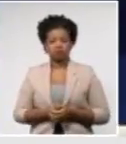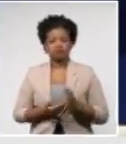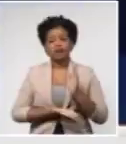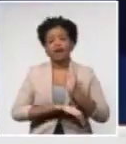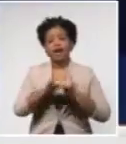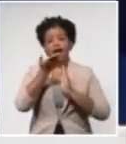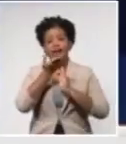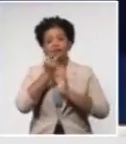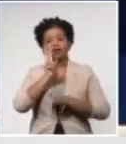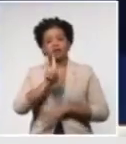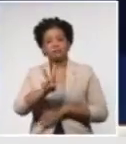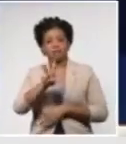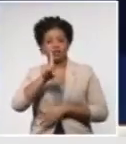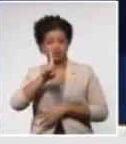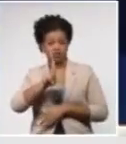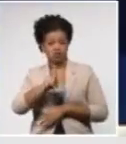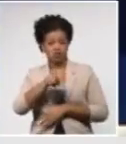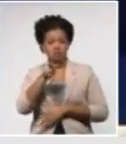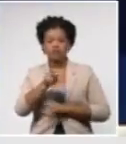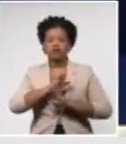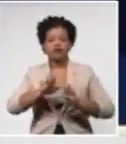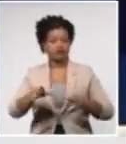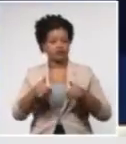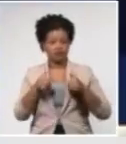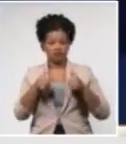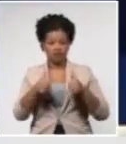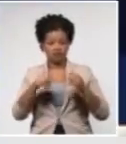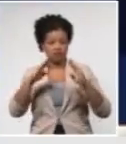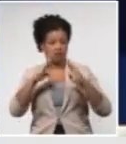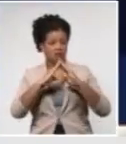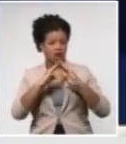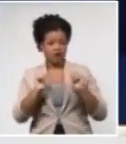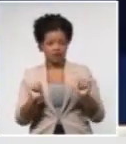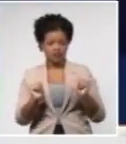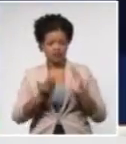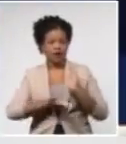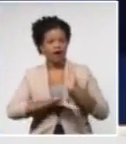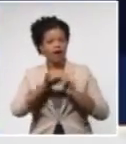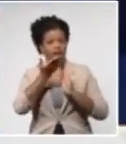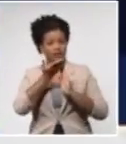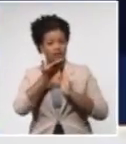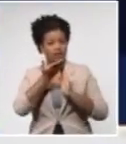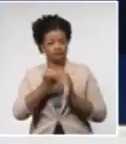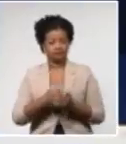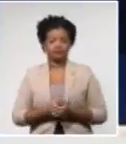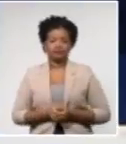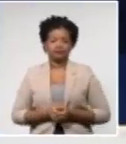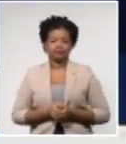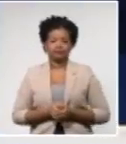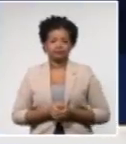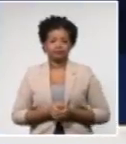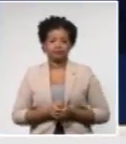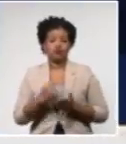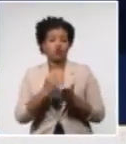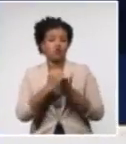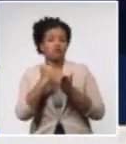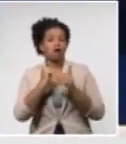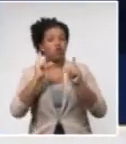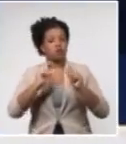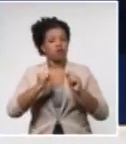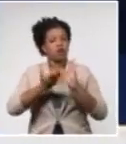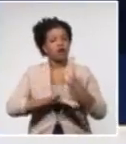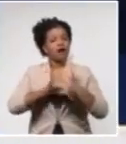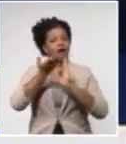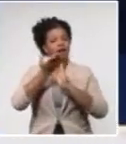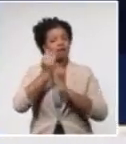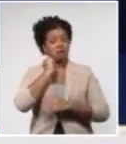favorable indicator, there were 21 patients discharged. we had more discharges